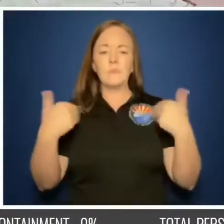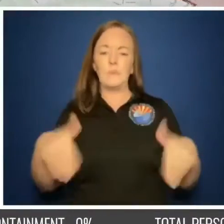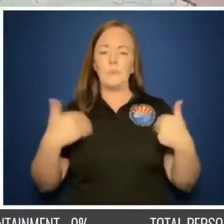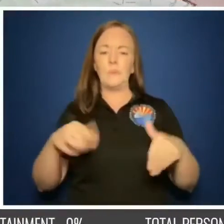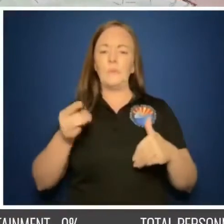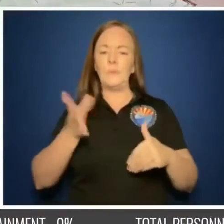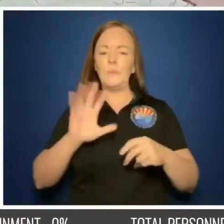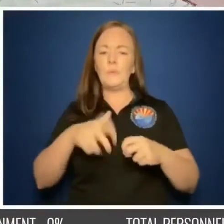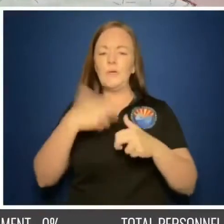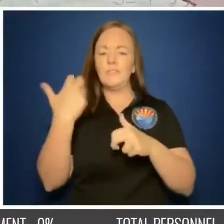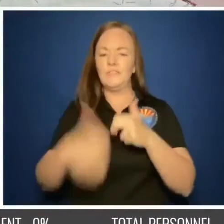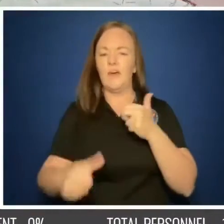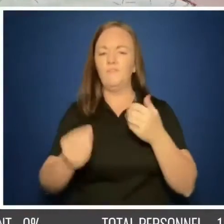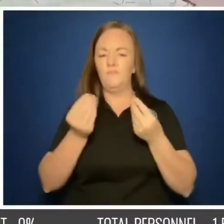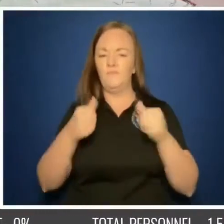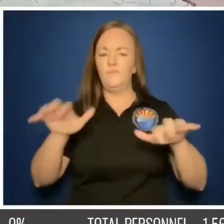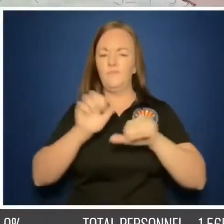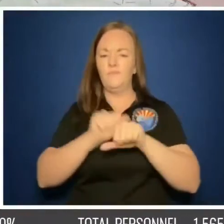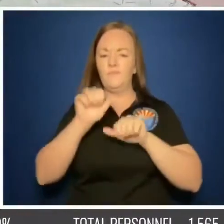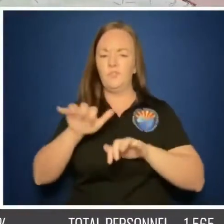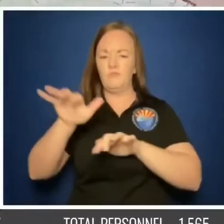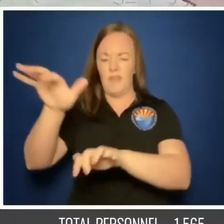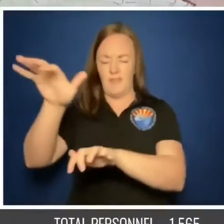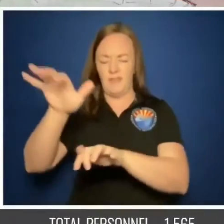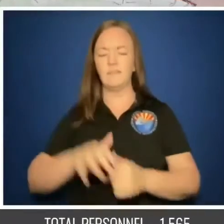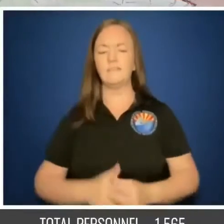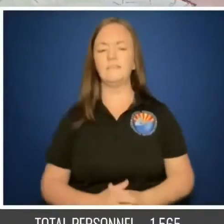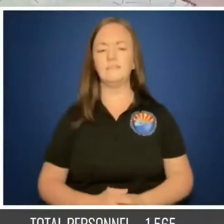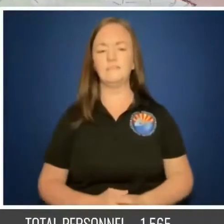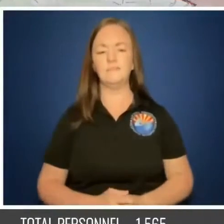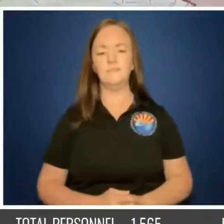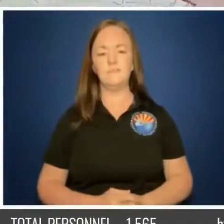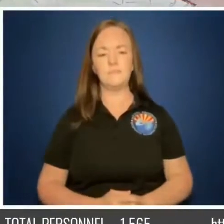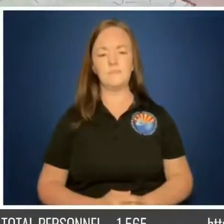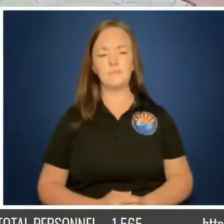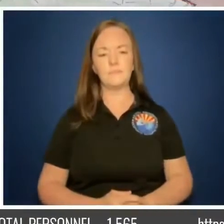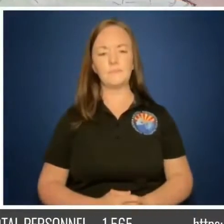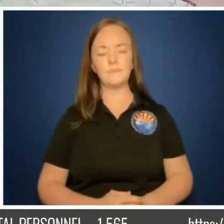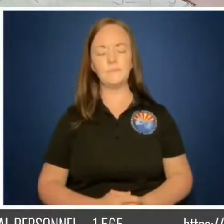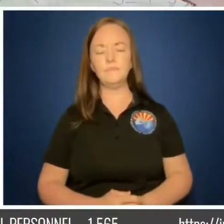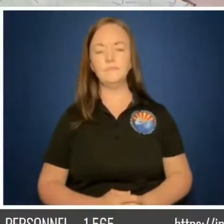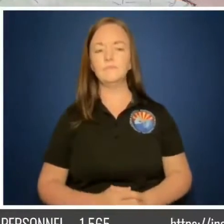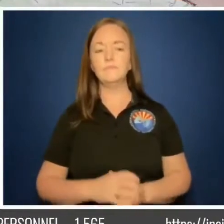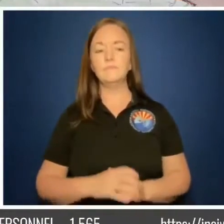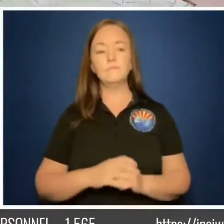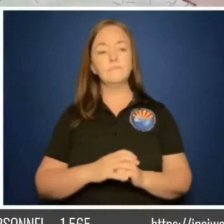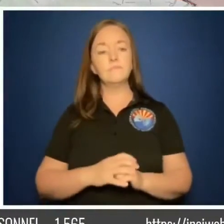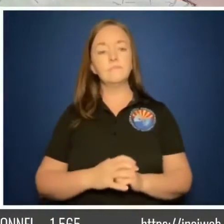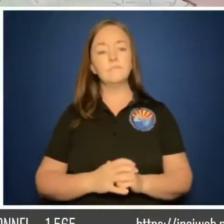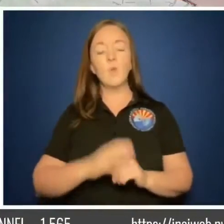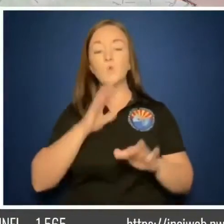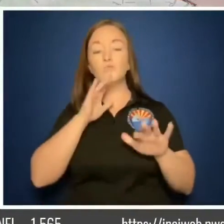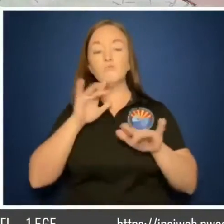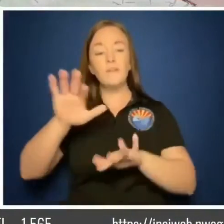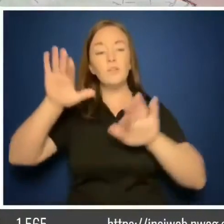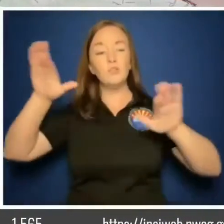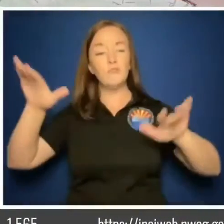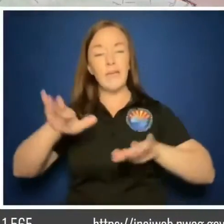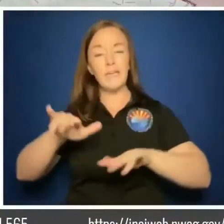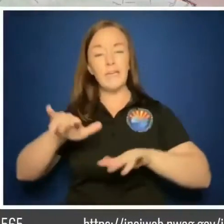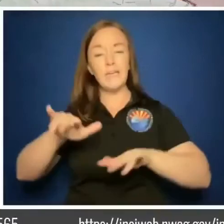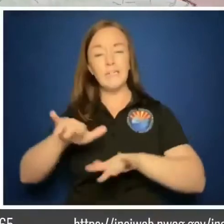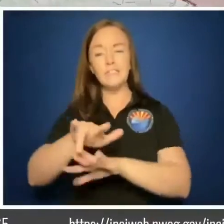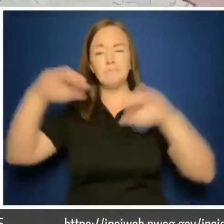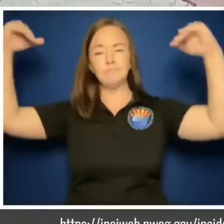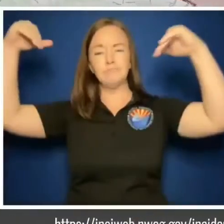we've had, and it's in some of the steepest river drainages that we have between two counties. And to